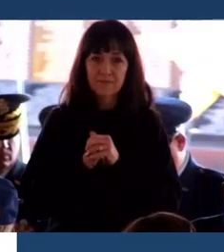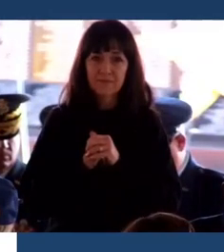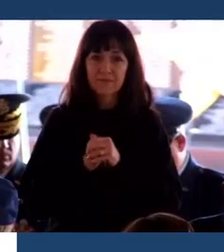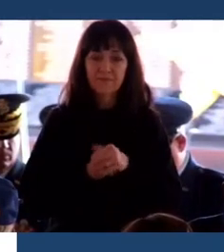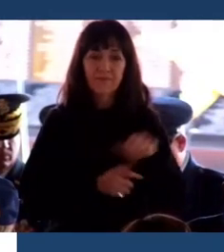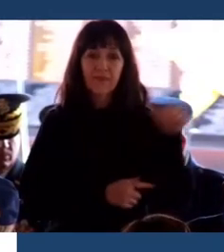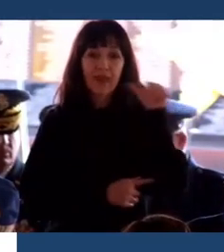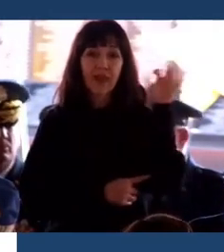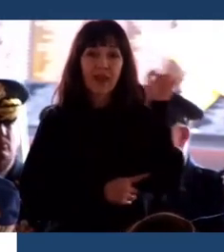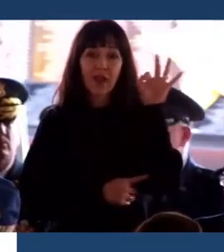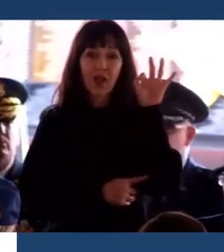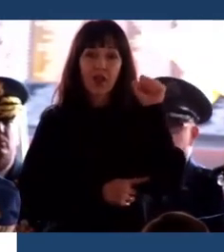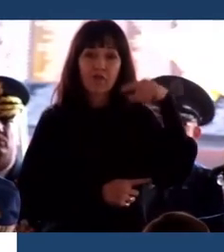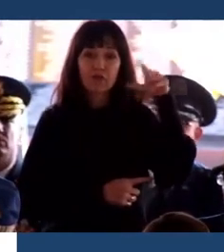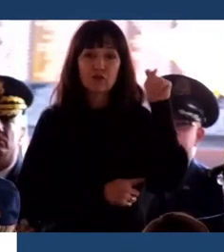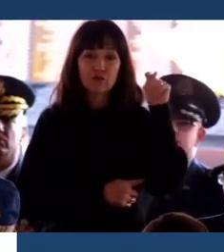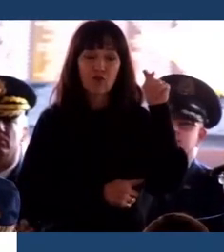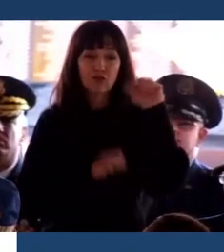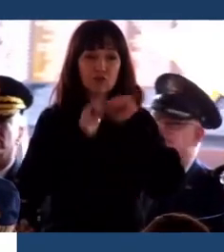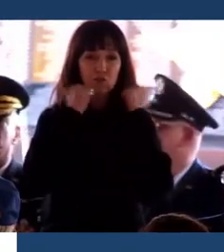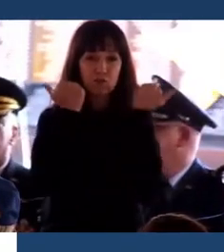Air Force Sergeants Association.